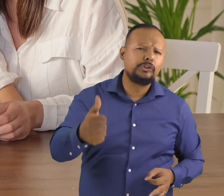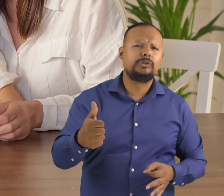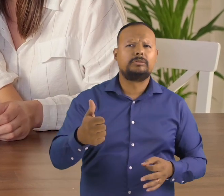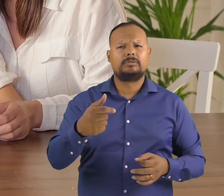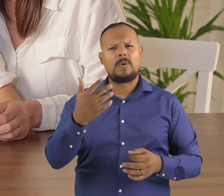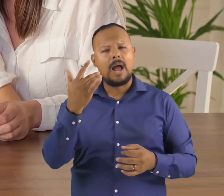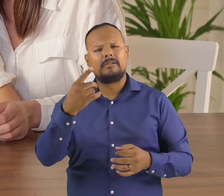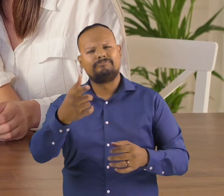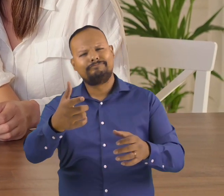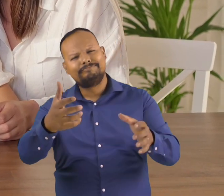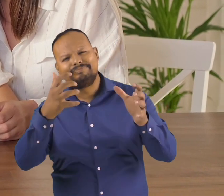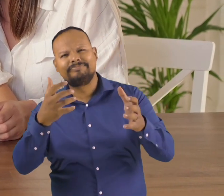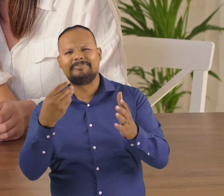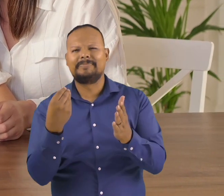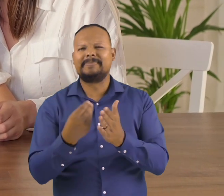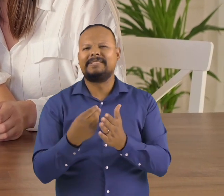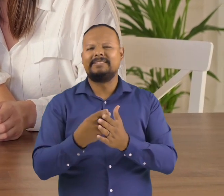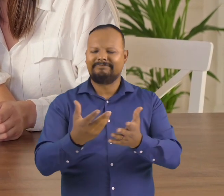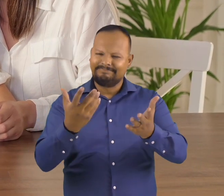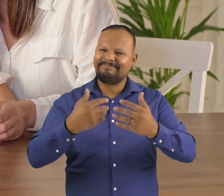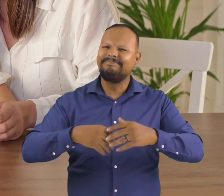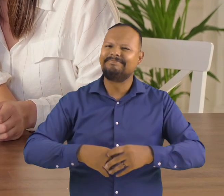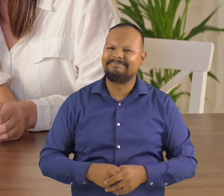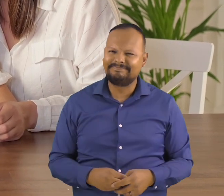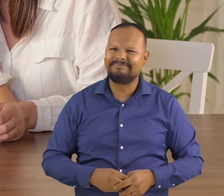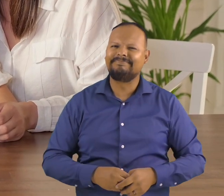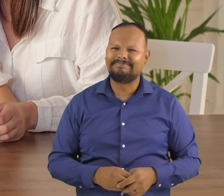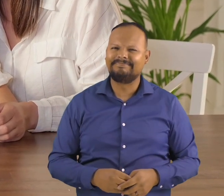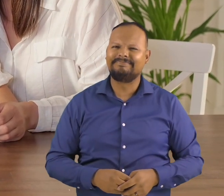fabulous financial literacy skills.